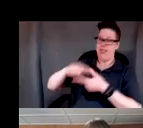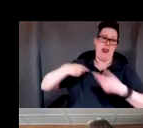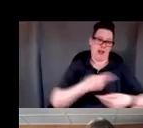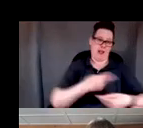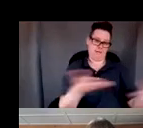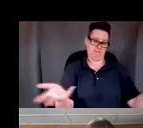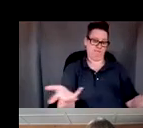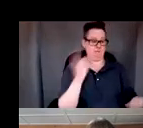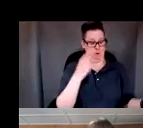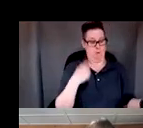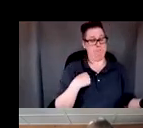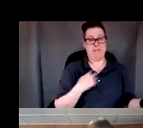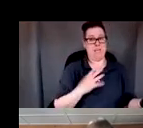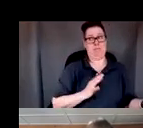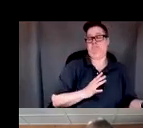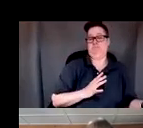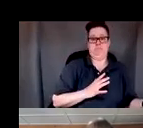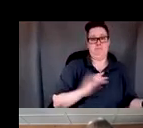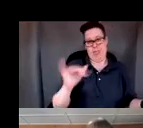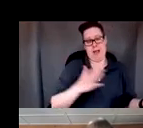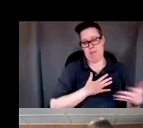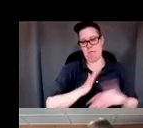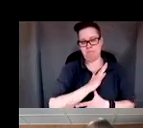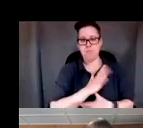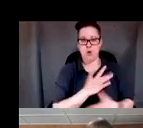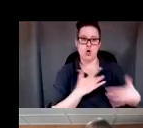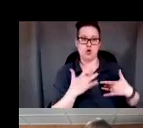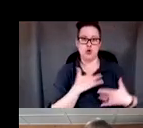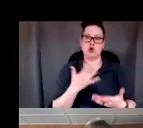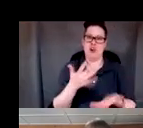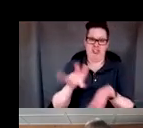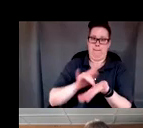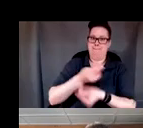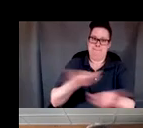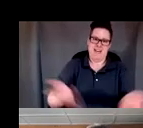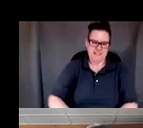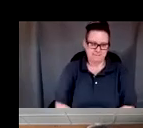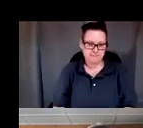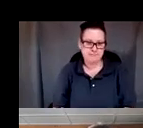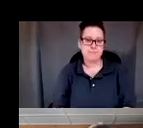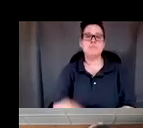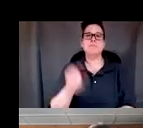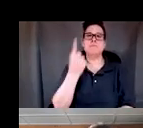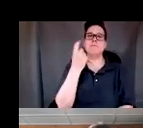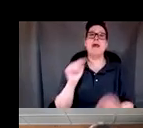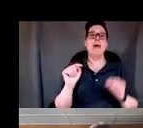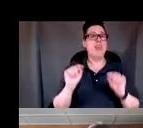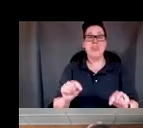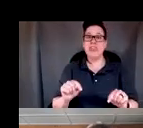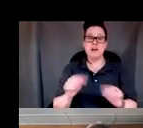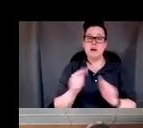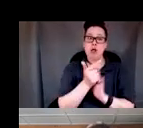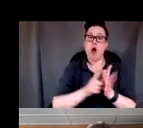huge. That's my primary concern. Now, this actually took effect